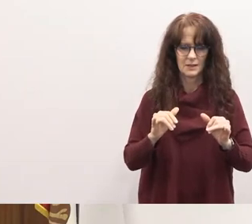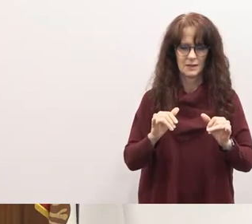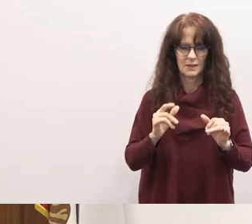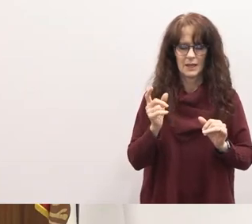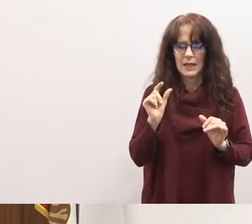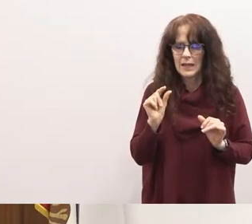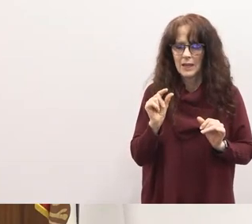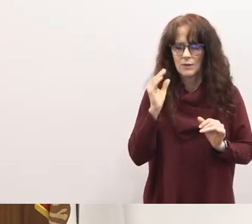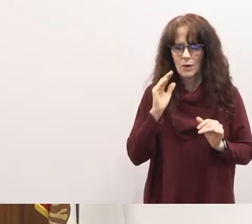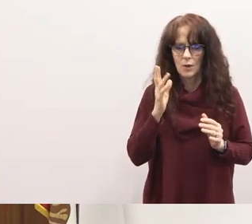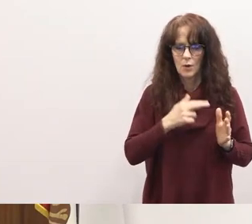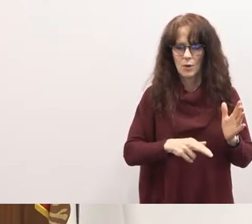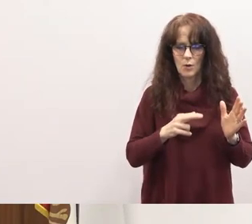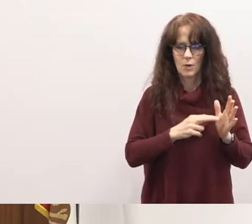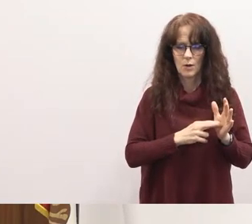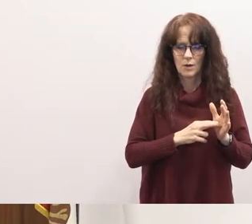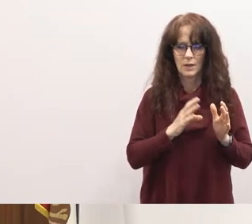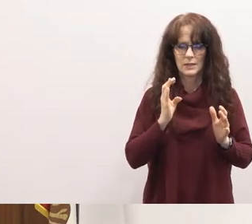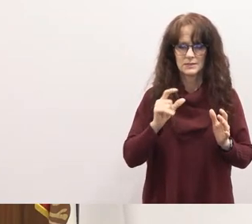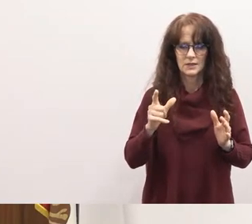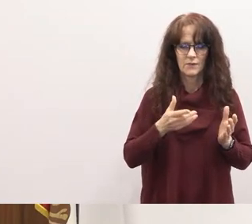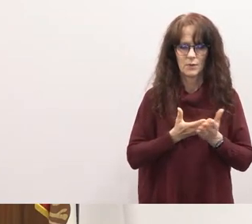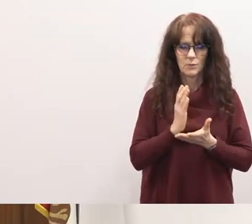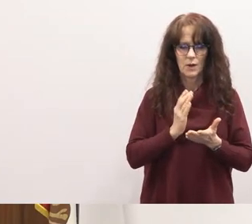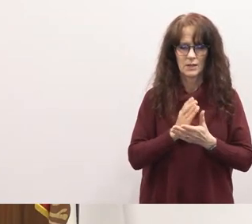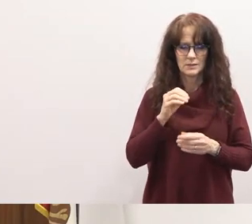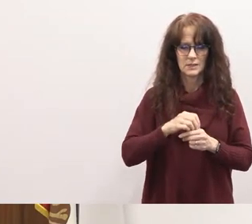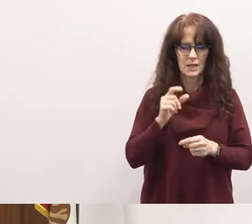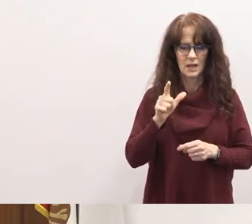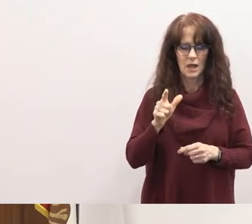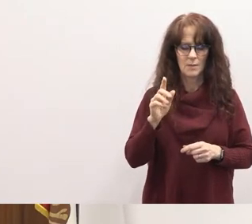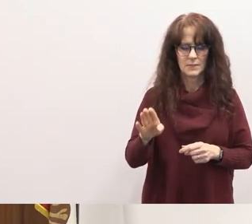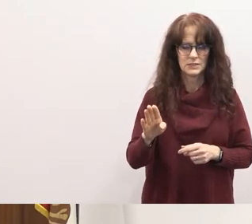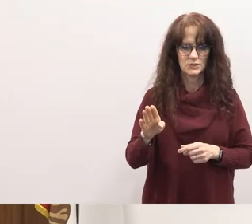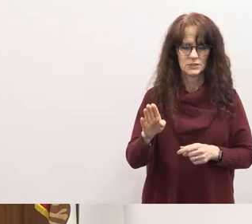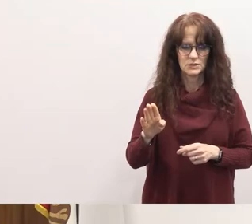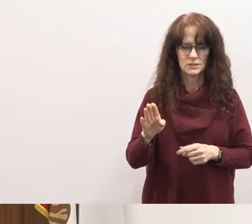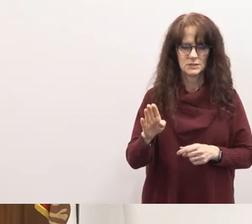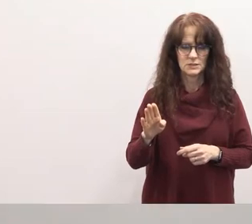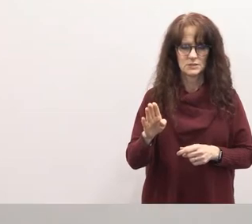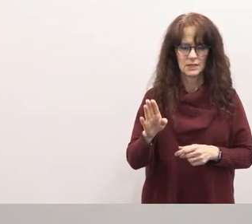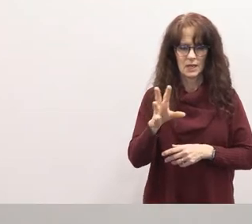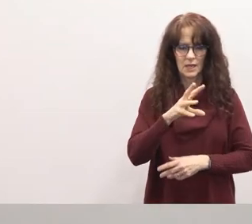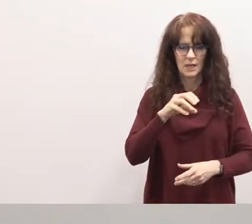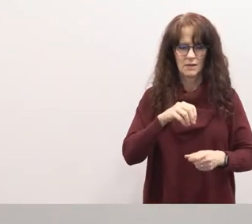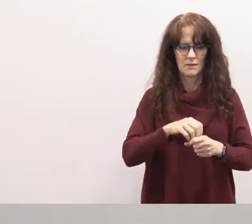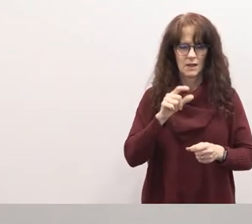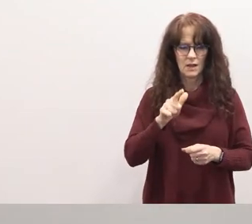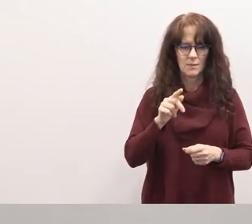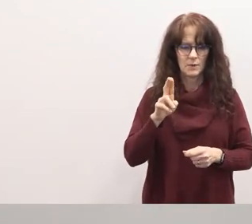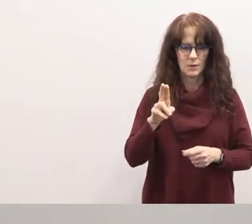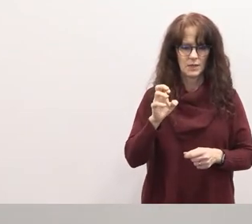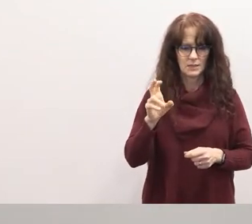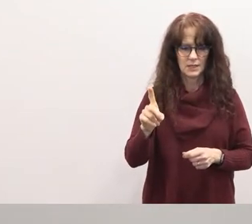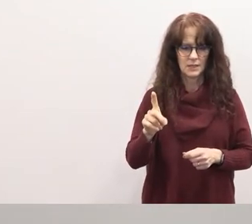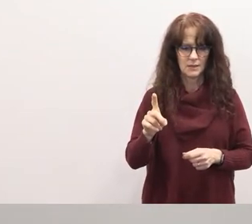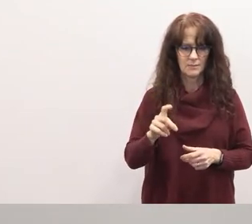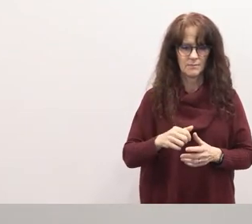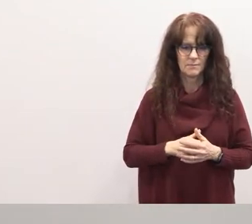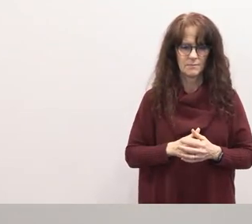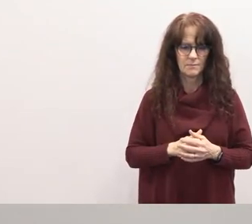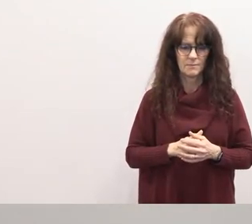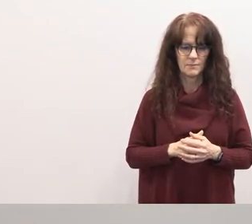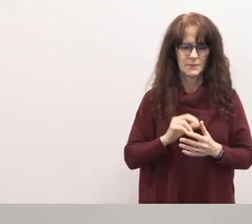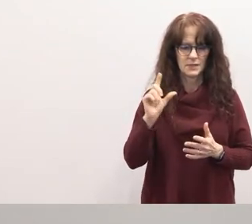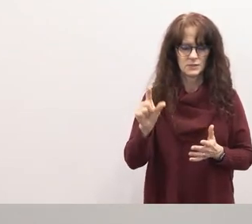known of her role in civil rights in Long Beach and involving the Long Beach Unified School District.